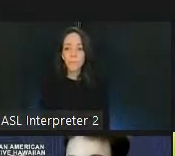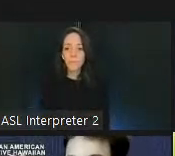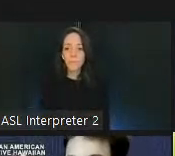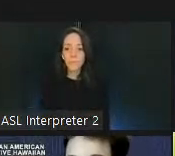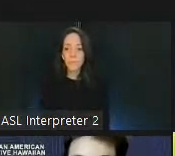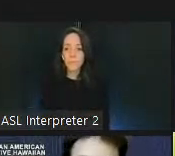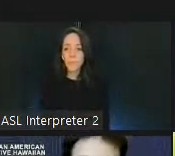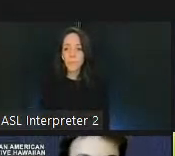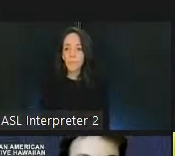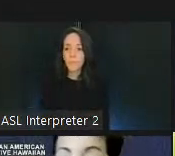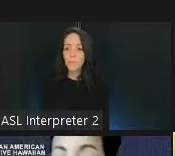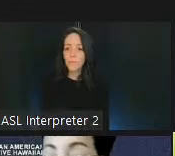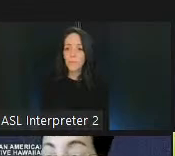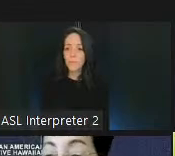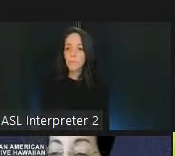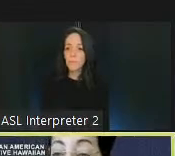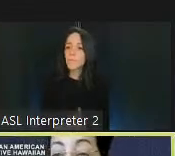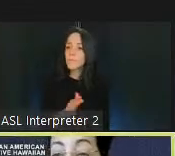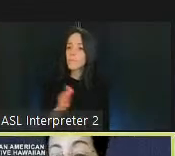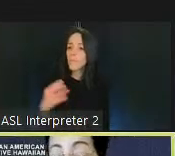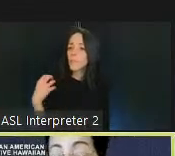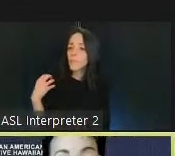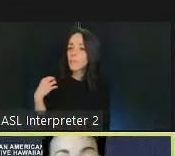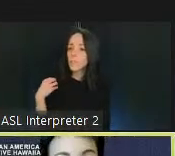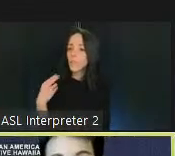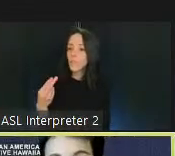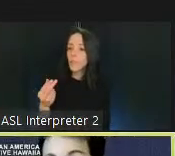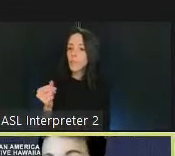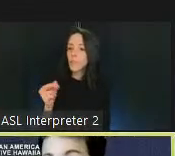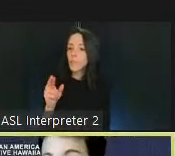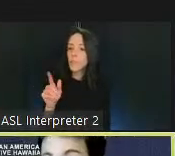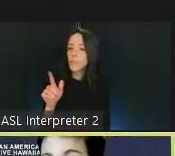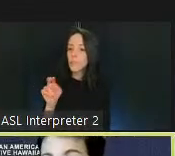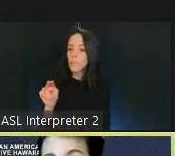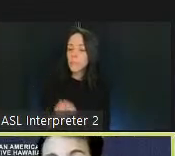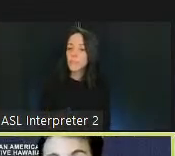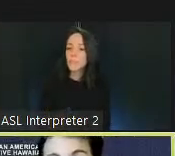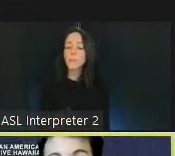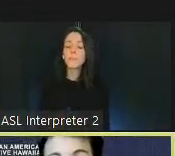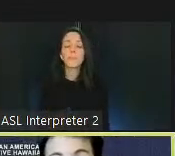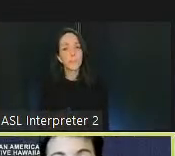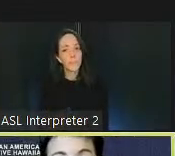Chair Harrington. So in my